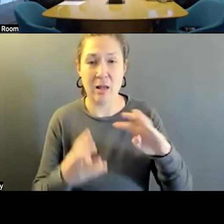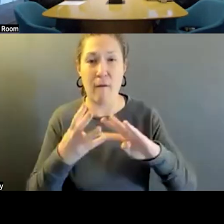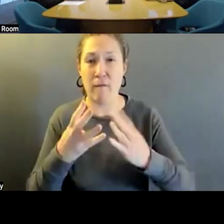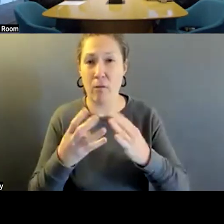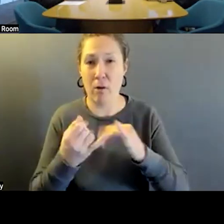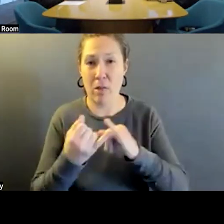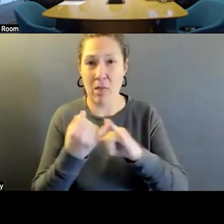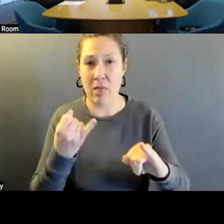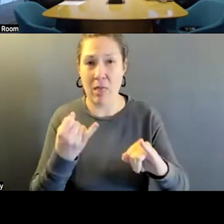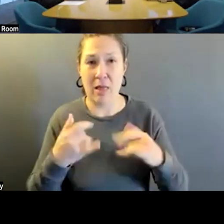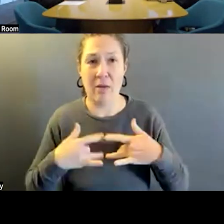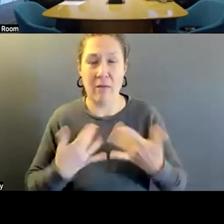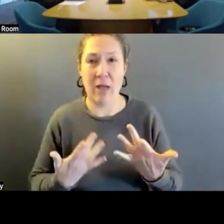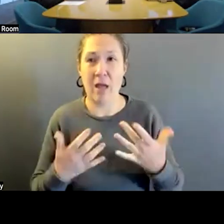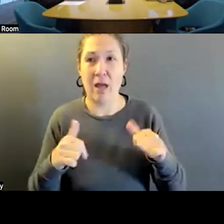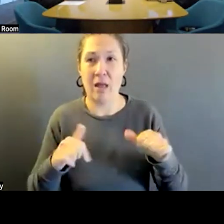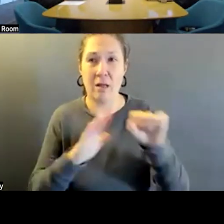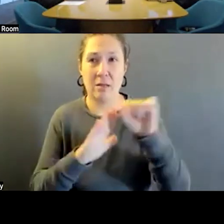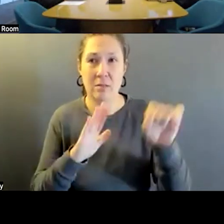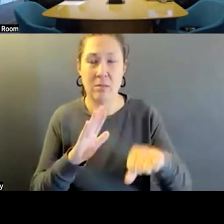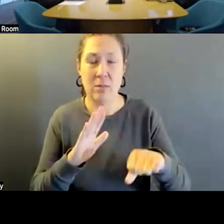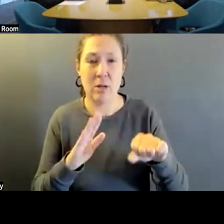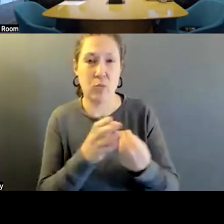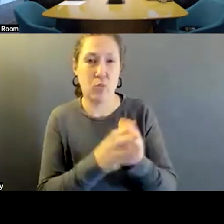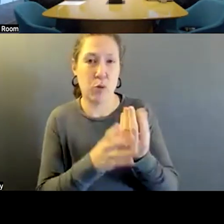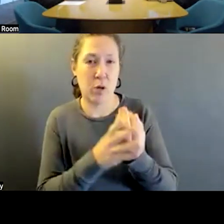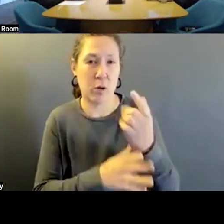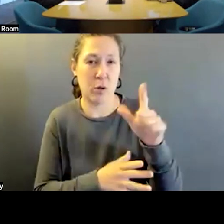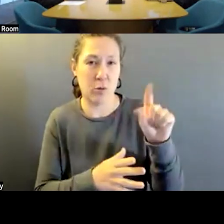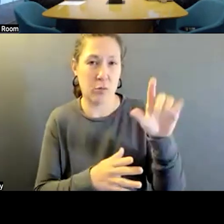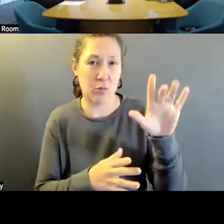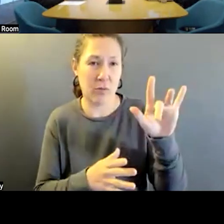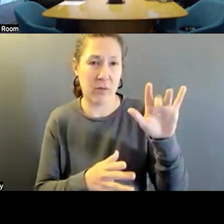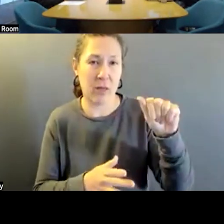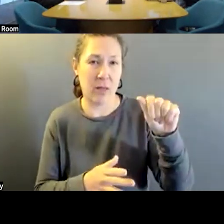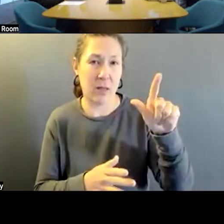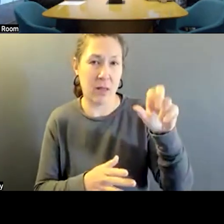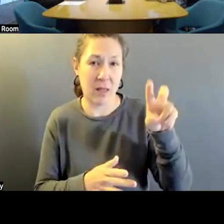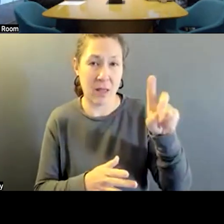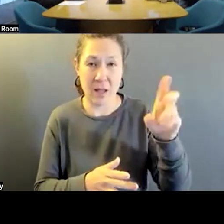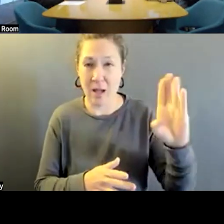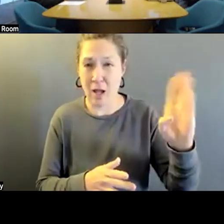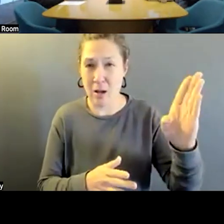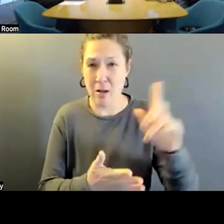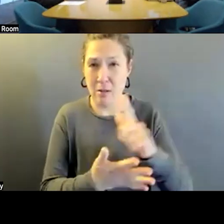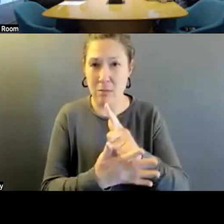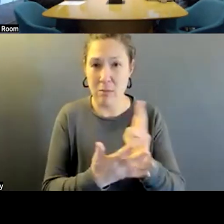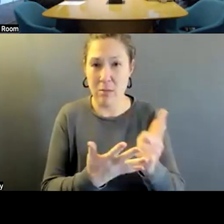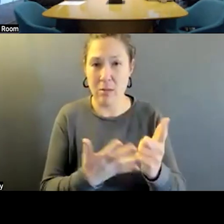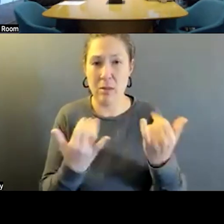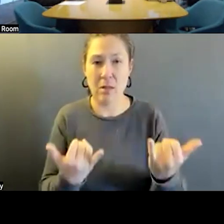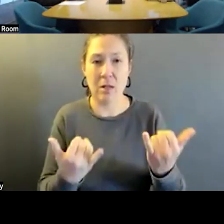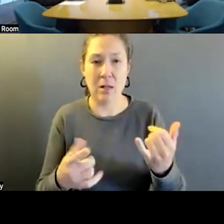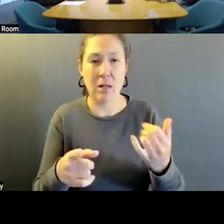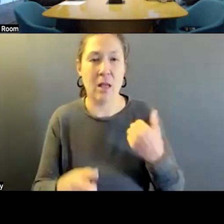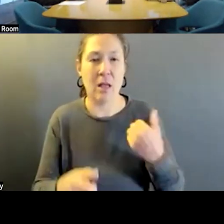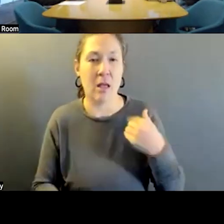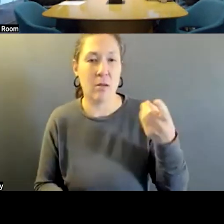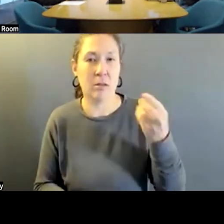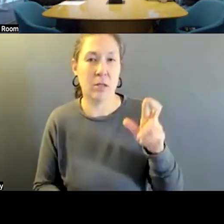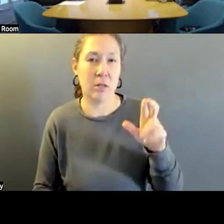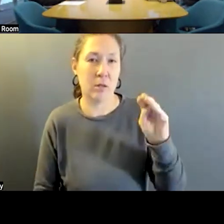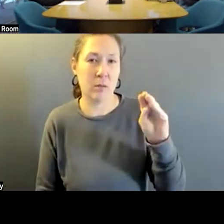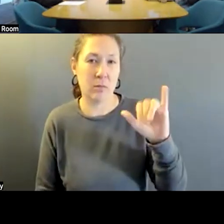our Spring 2025 Allied Talk series. To wrap it up, we have Dr. Michele Mele joining us